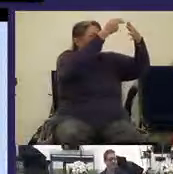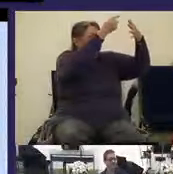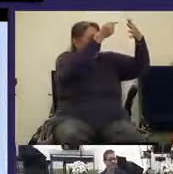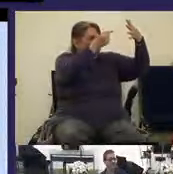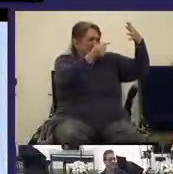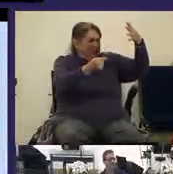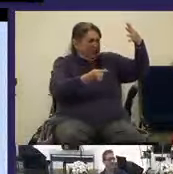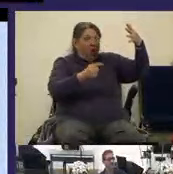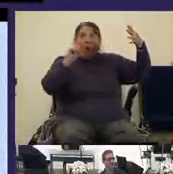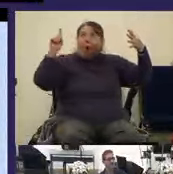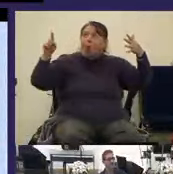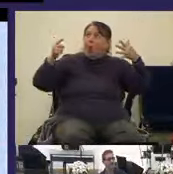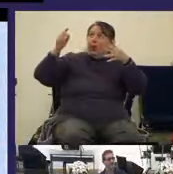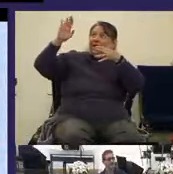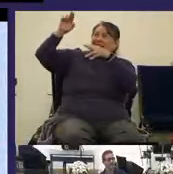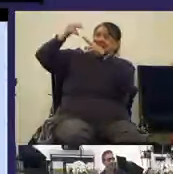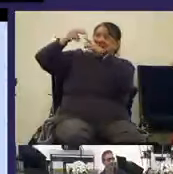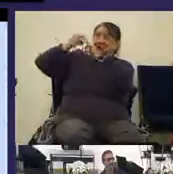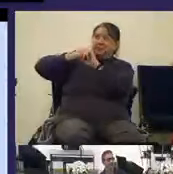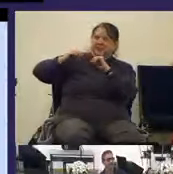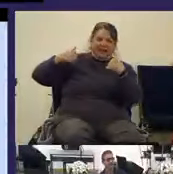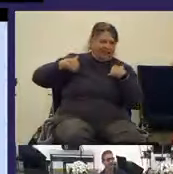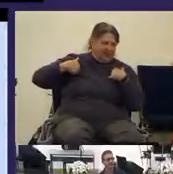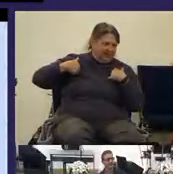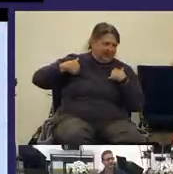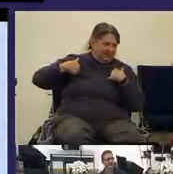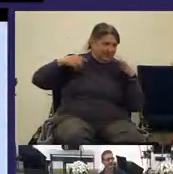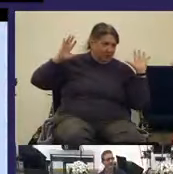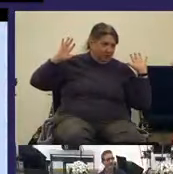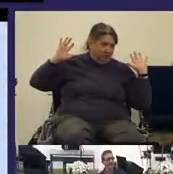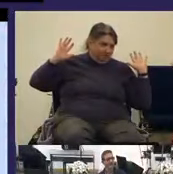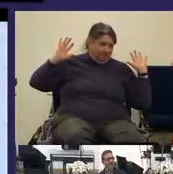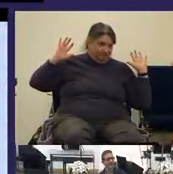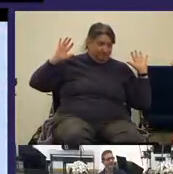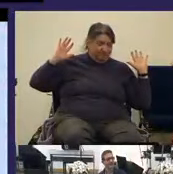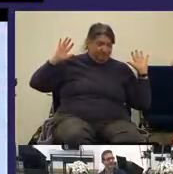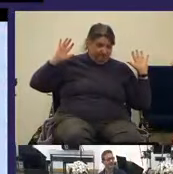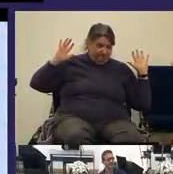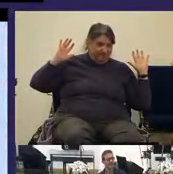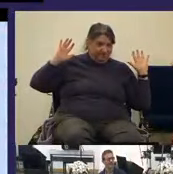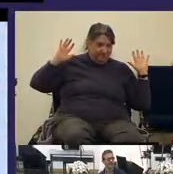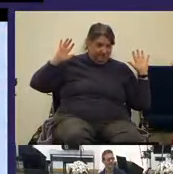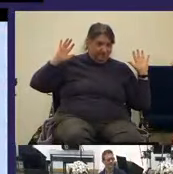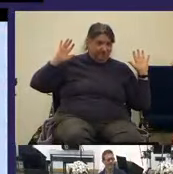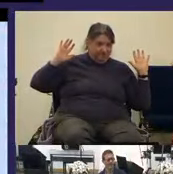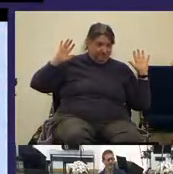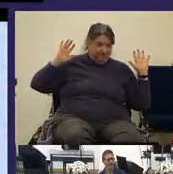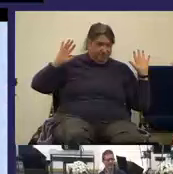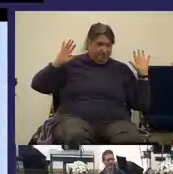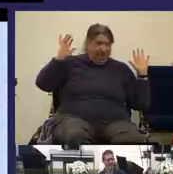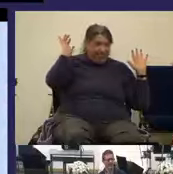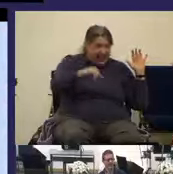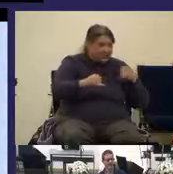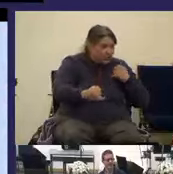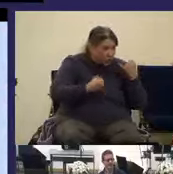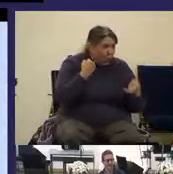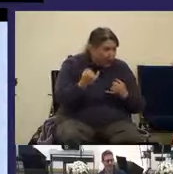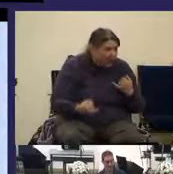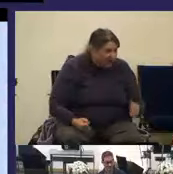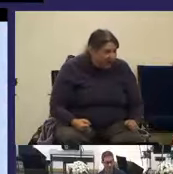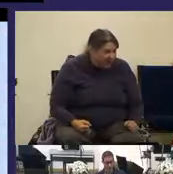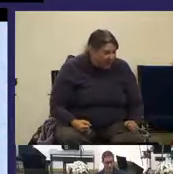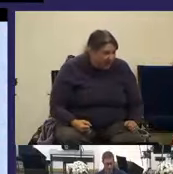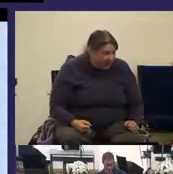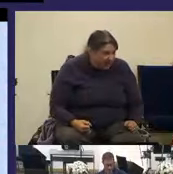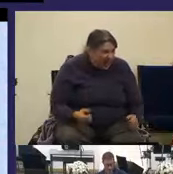given to men by which we might be saved. Know that you're saved. There's joy in knowing that. Salvation is found